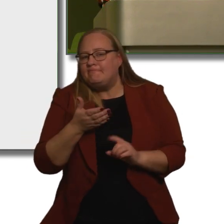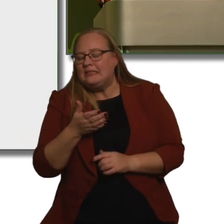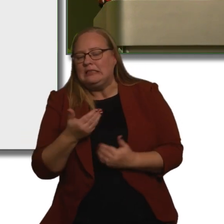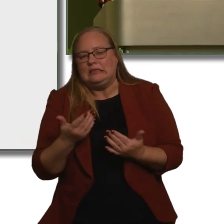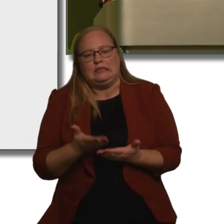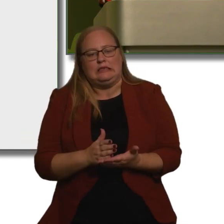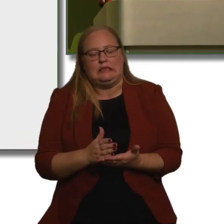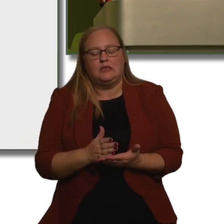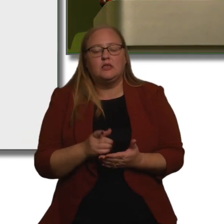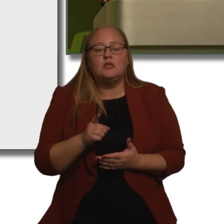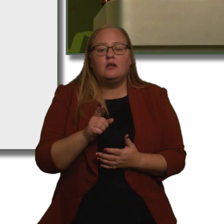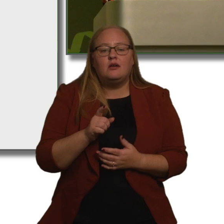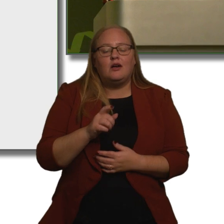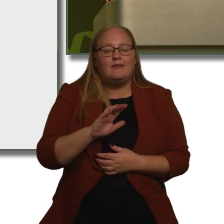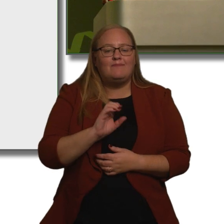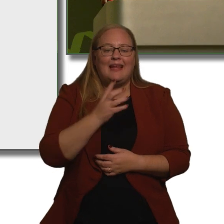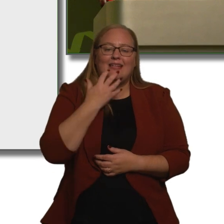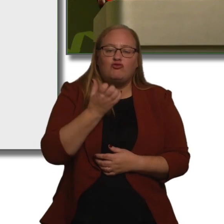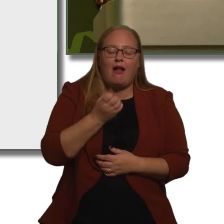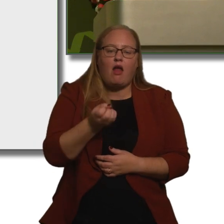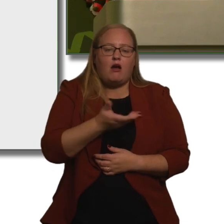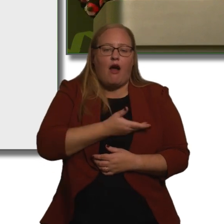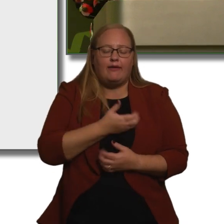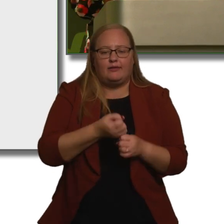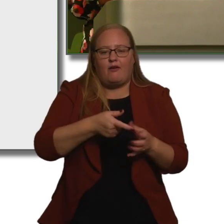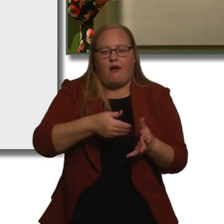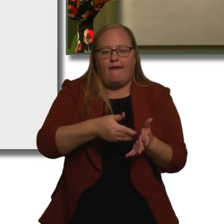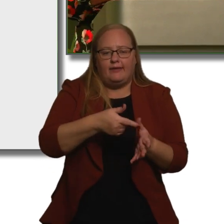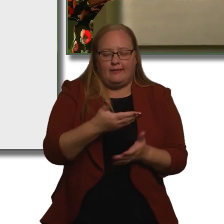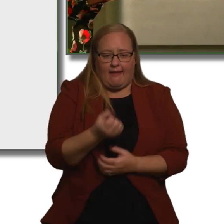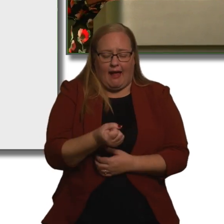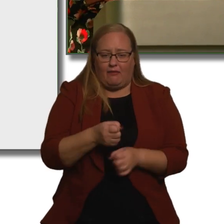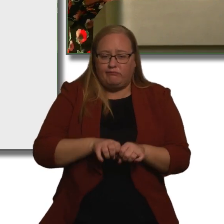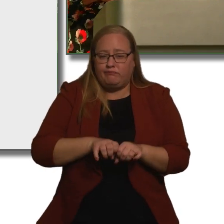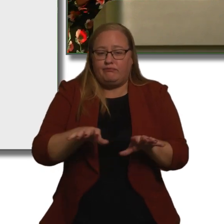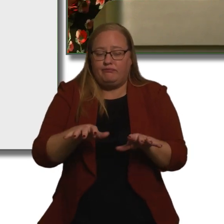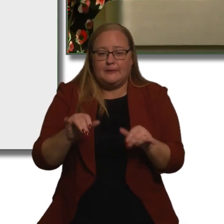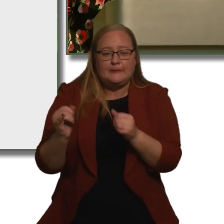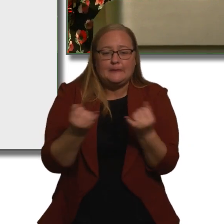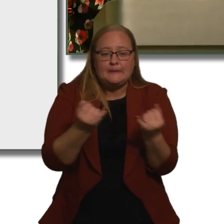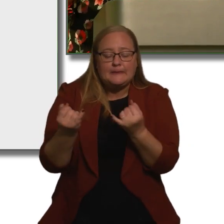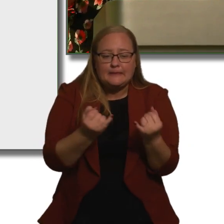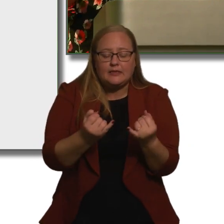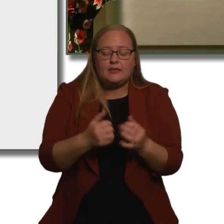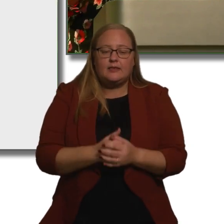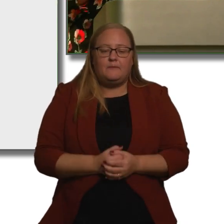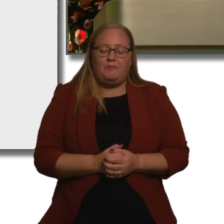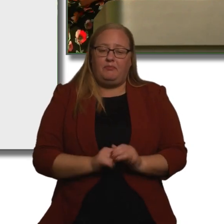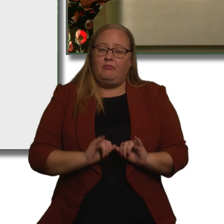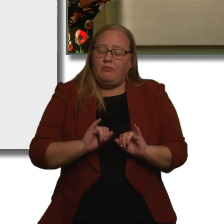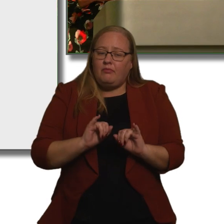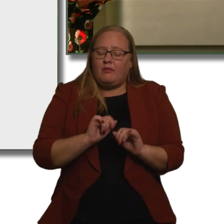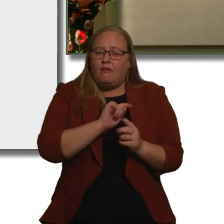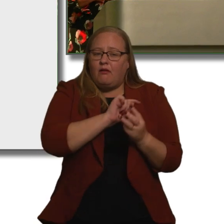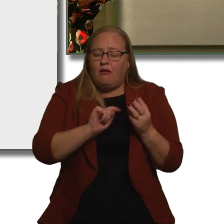and Gaza has spread across the Middle East region. They are stark reminders of the